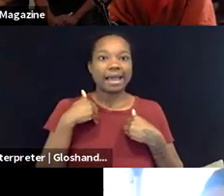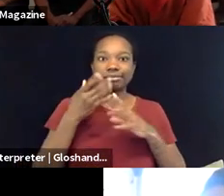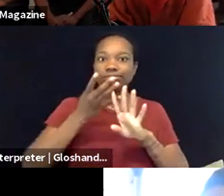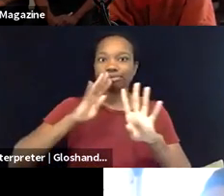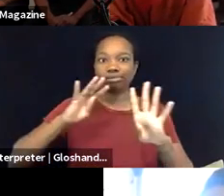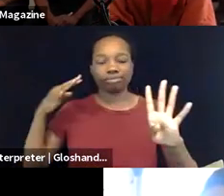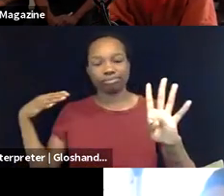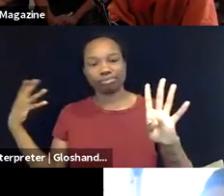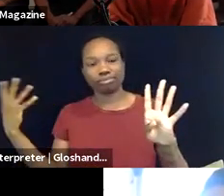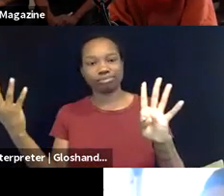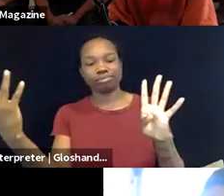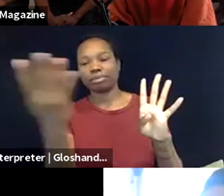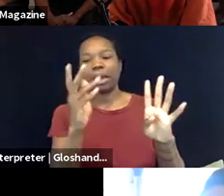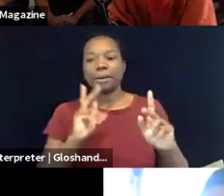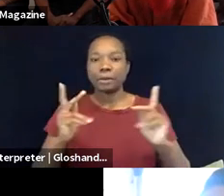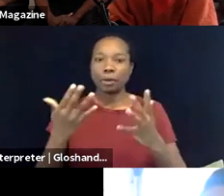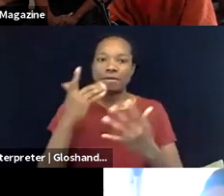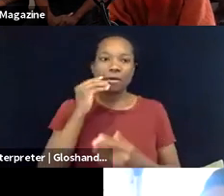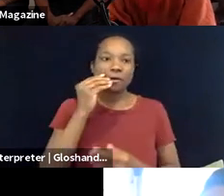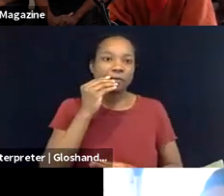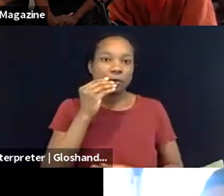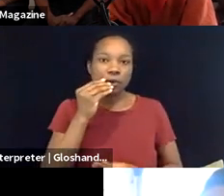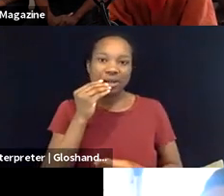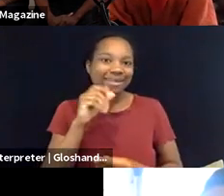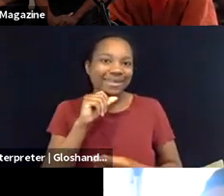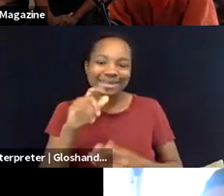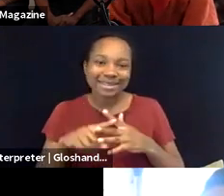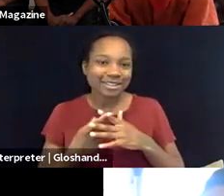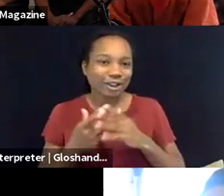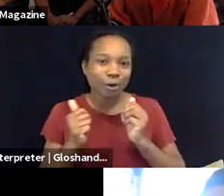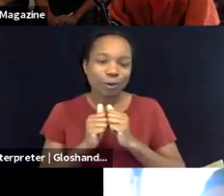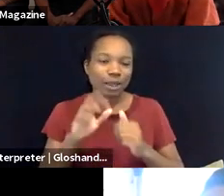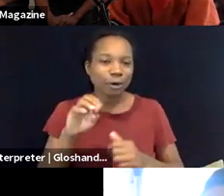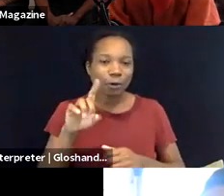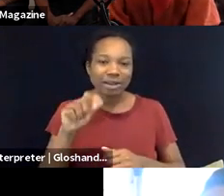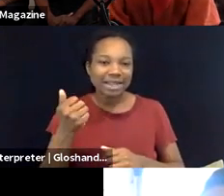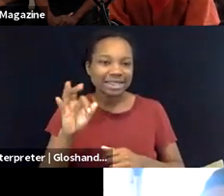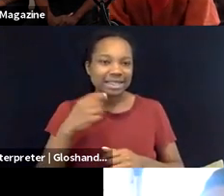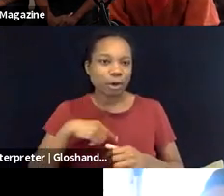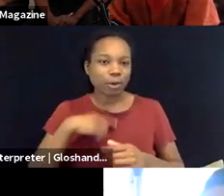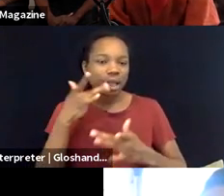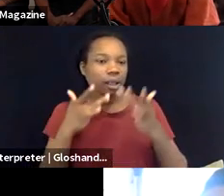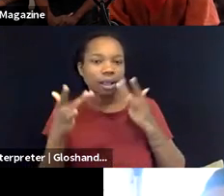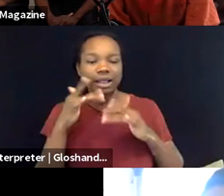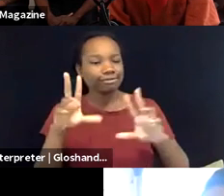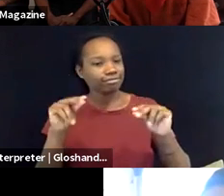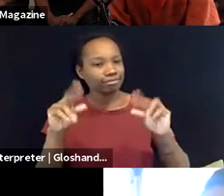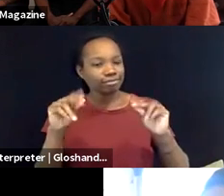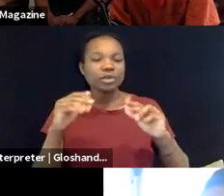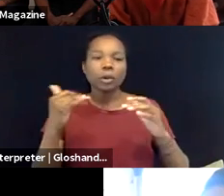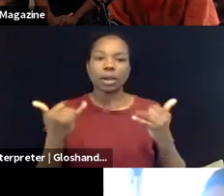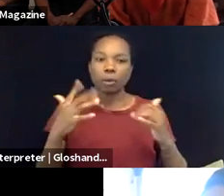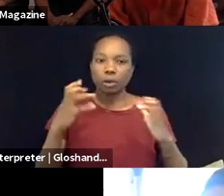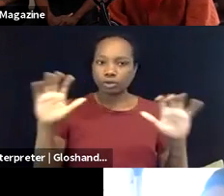and crumbs did not begin with COVID-19. So we're really, again, lifting up solutions. We use